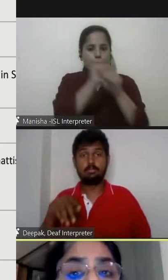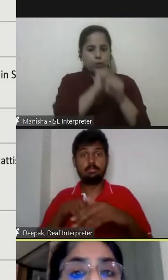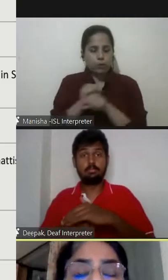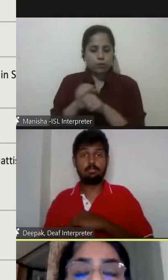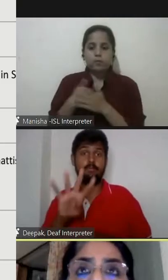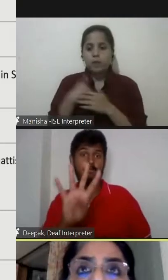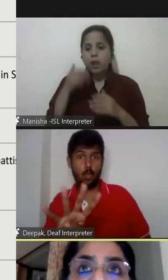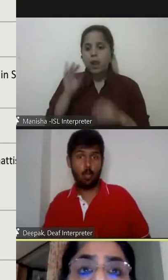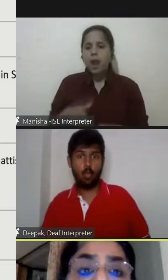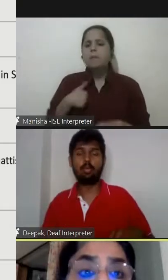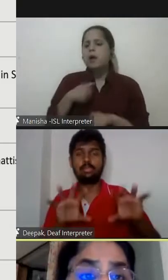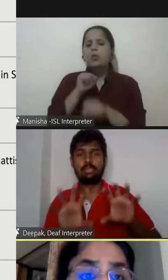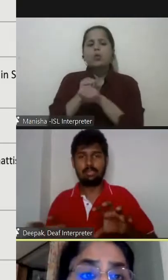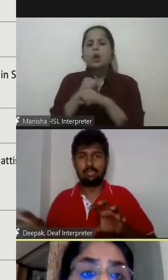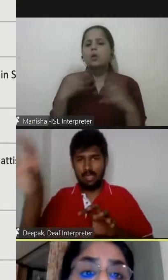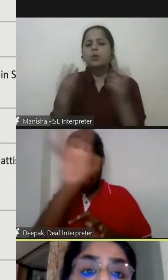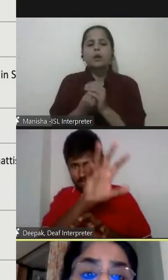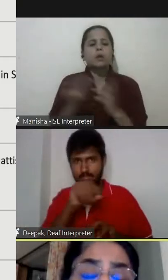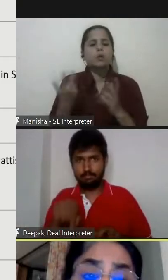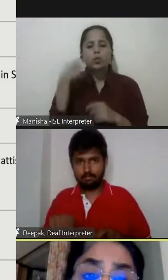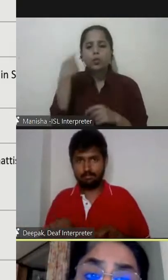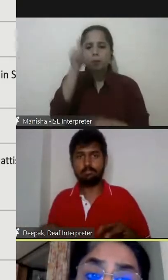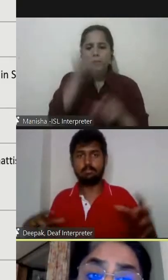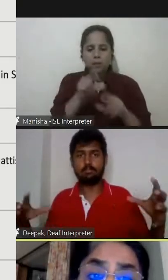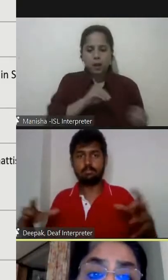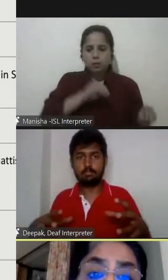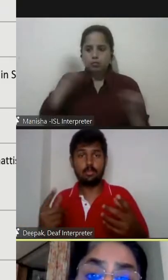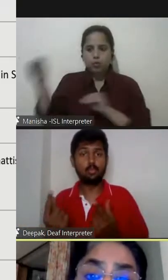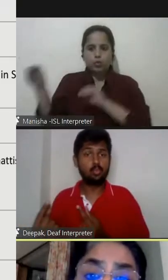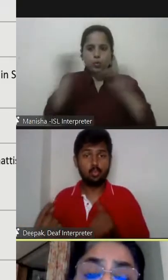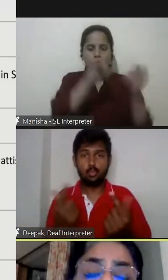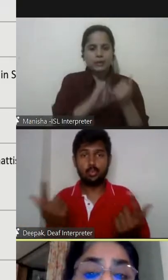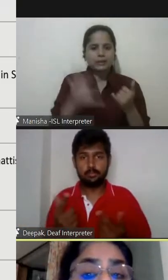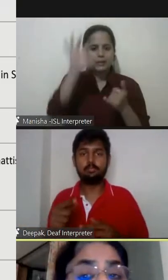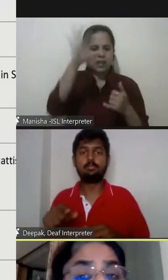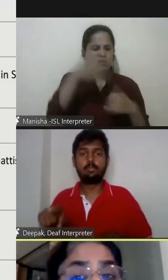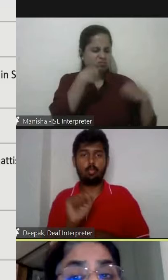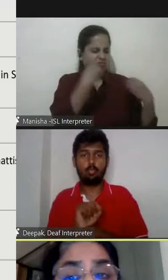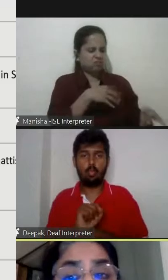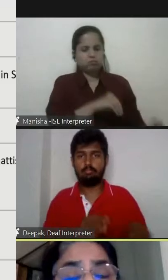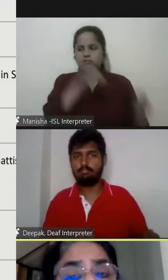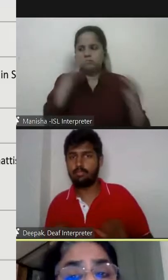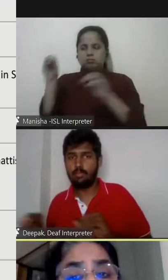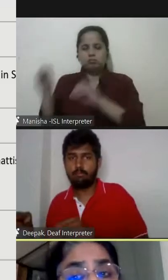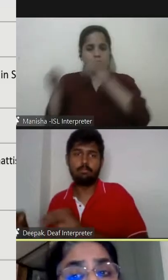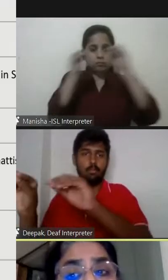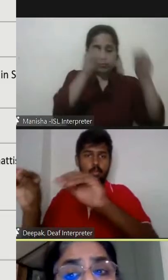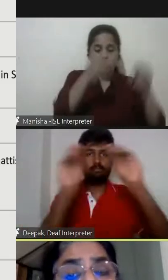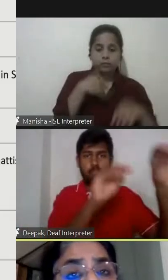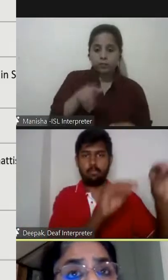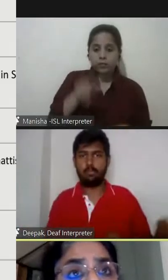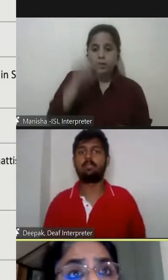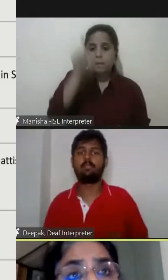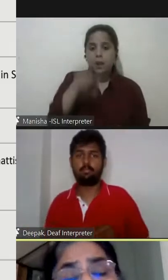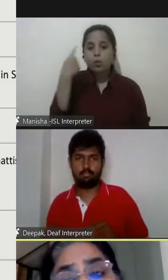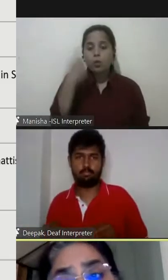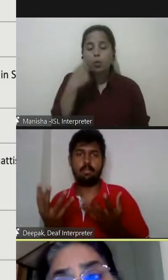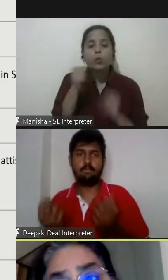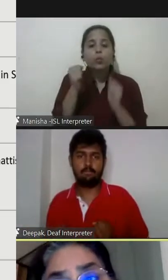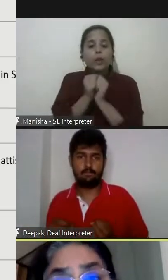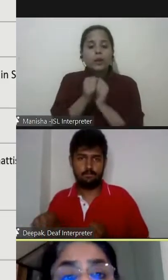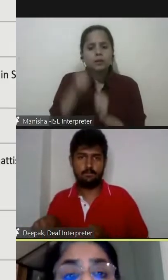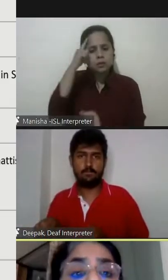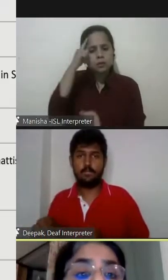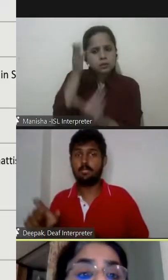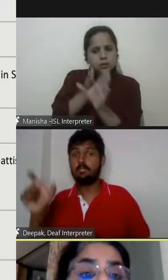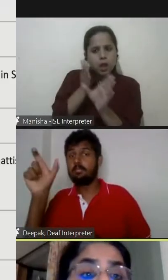migrant populations in Delhi, Ishwar Sankalp in West Bengal working with persons with psychosocial disability on